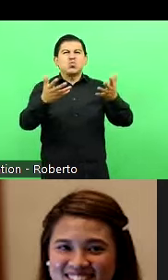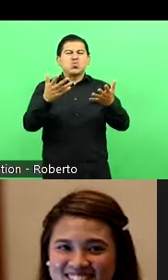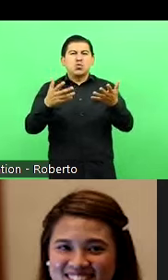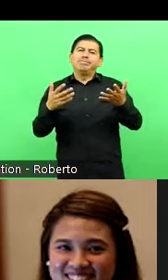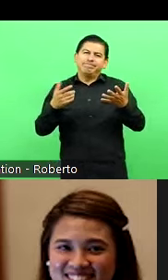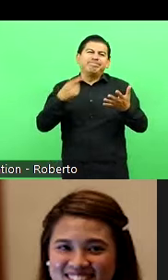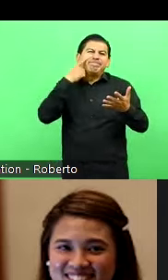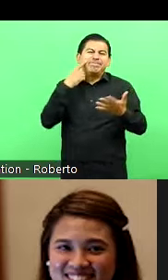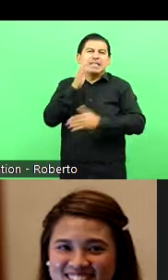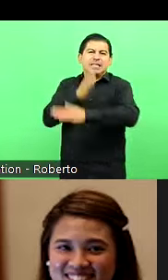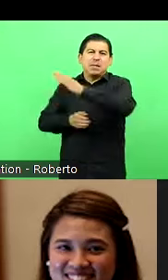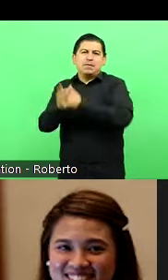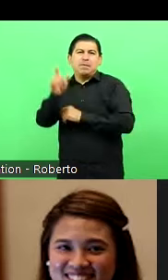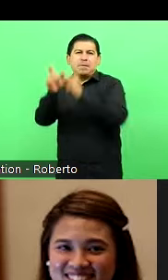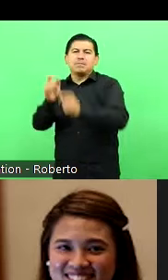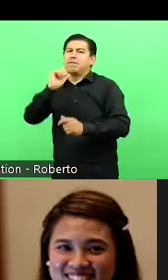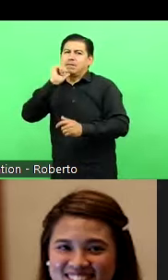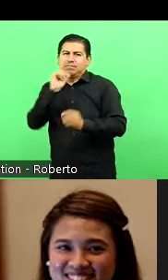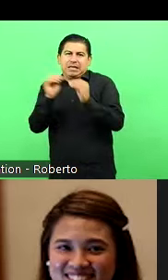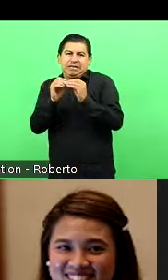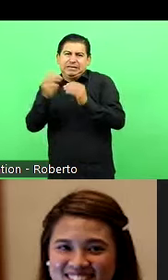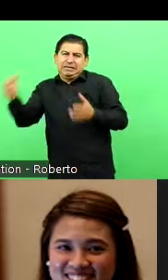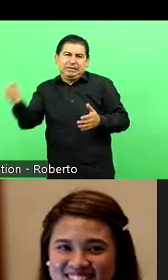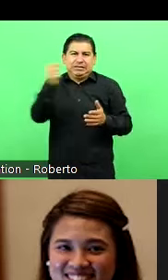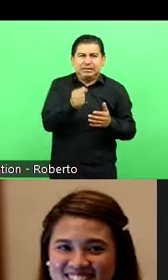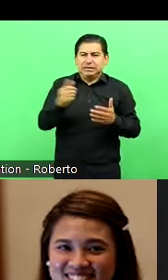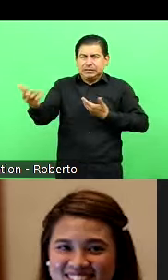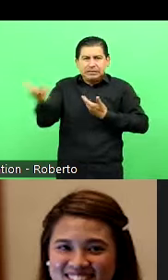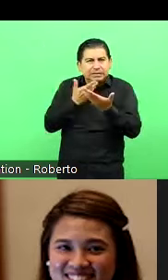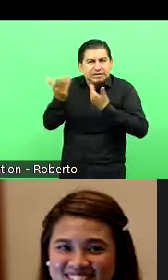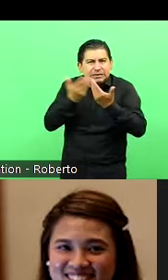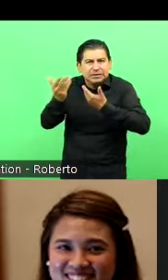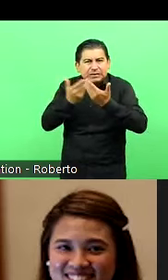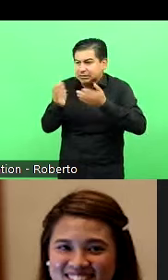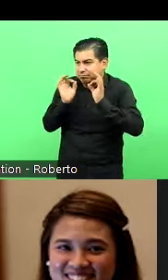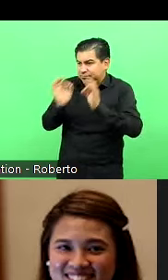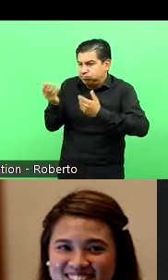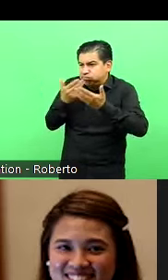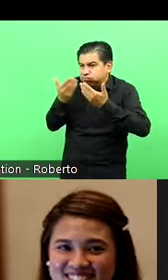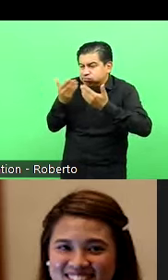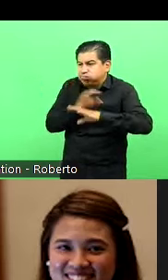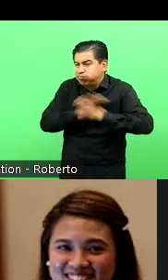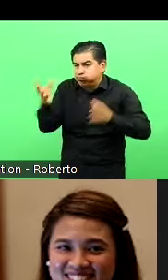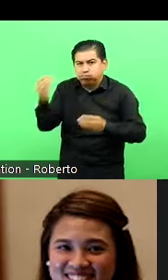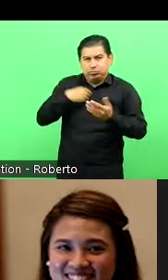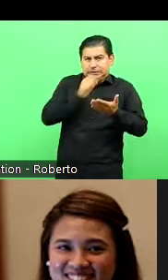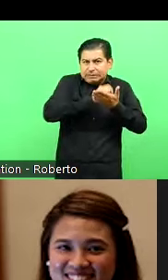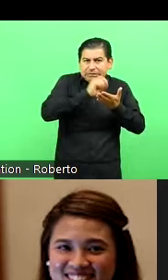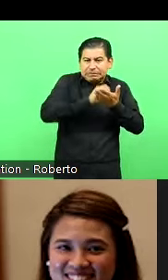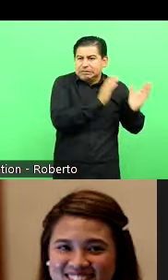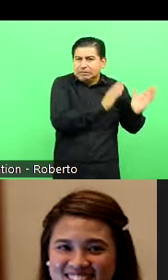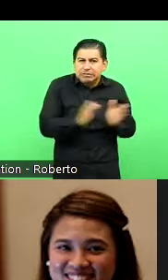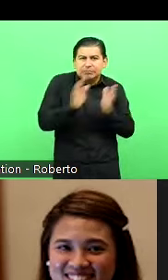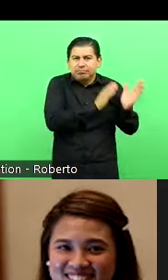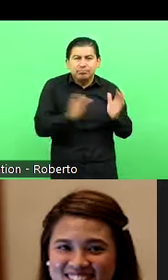back better. So it is important that when you apply the scorecard, it